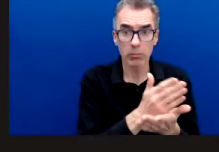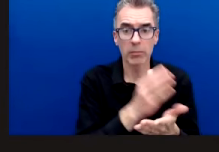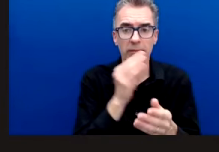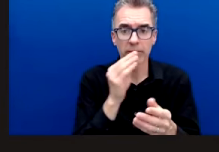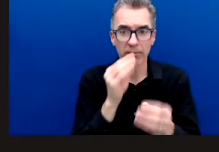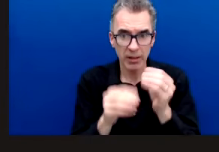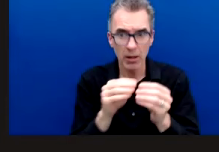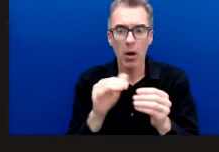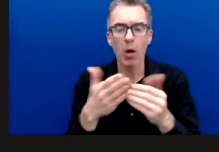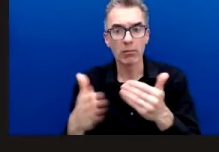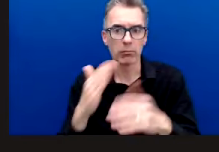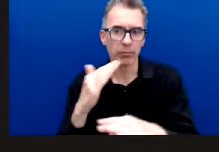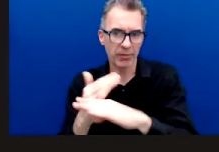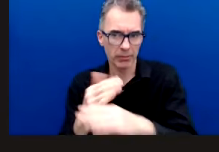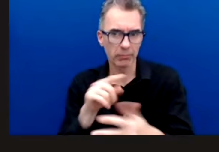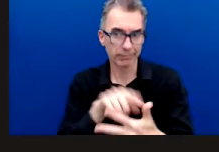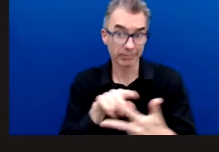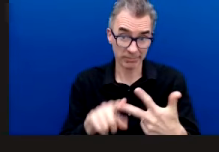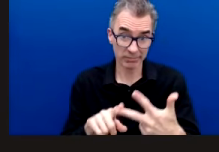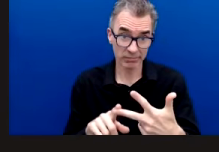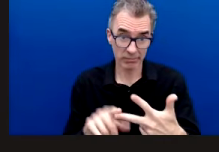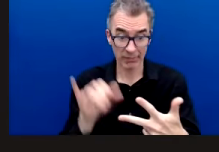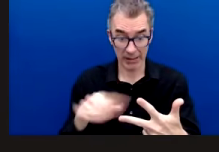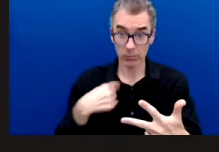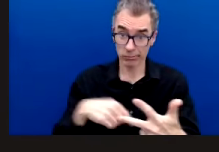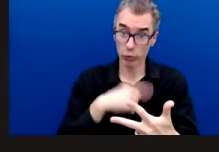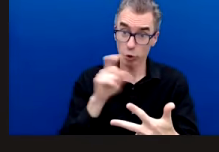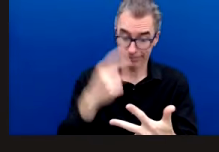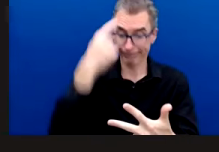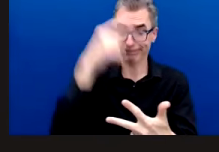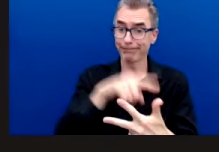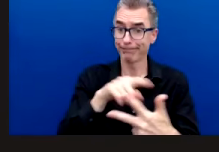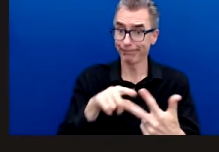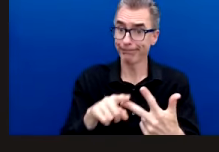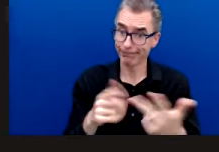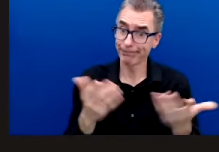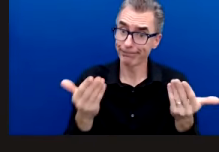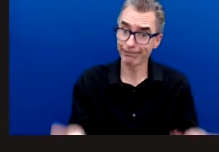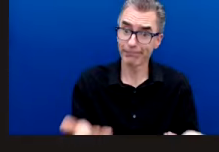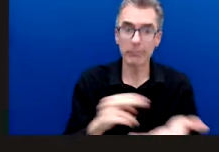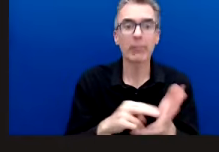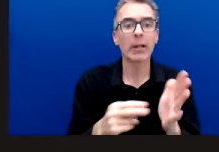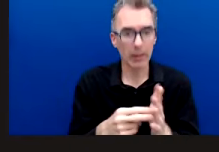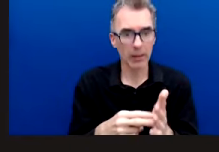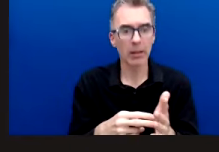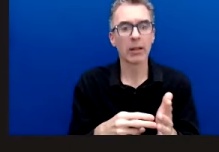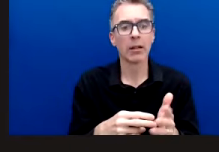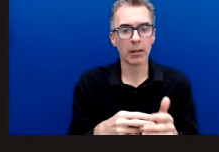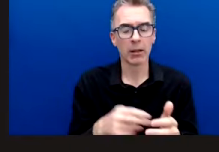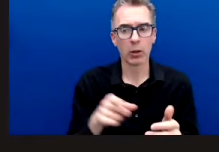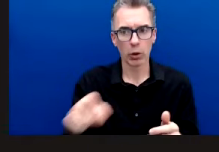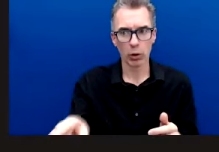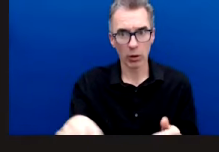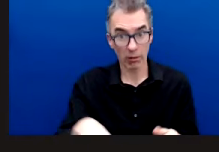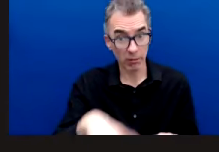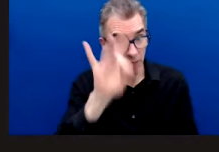we want to make sure that we are doing all of those things. And that's why making sure that you're reporting incidents that you are made